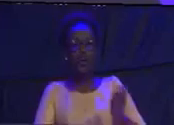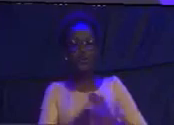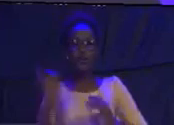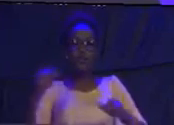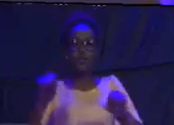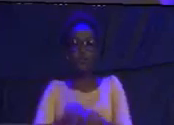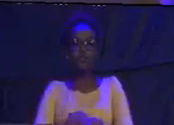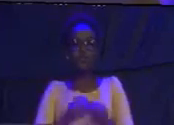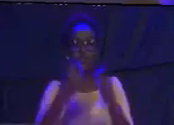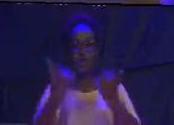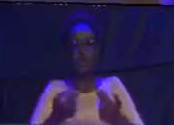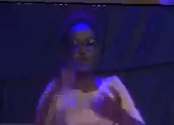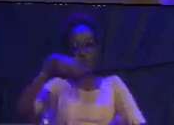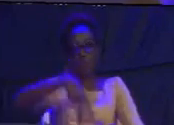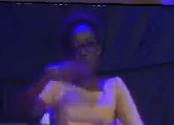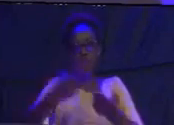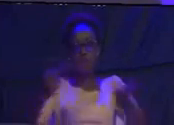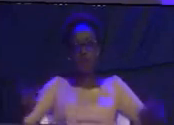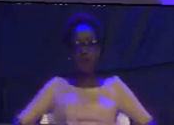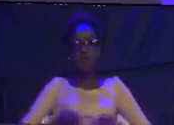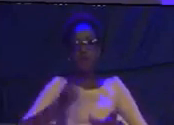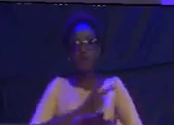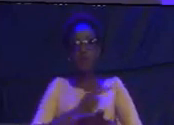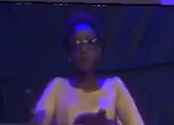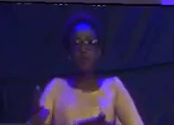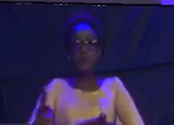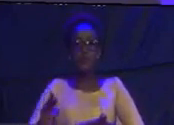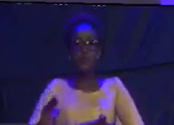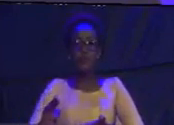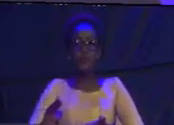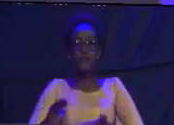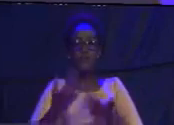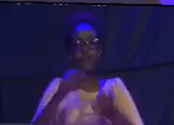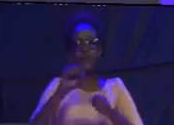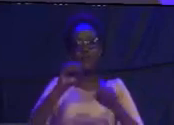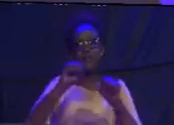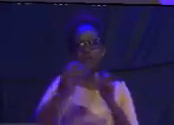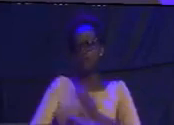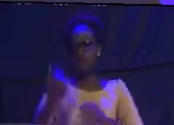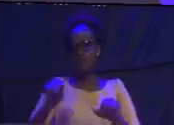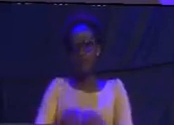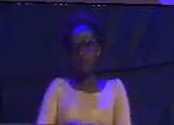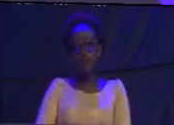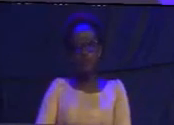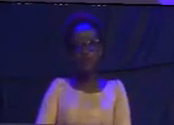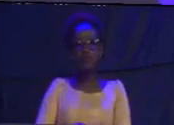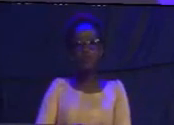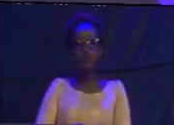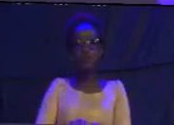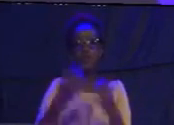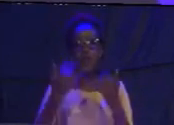Where you stand is holy ground. Joshua took off his shoes. After taking off his